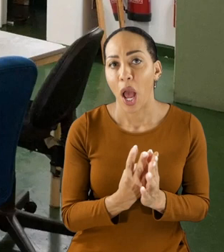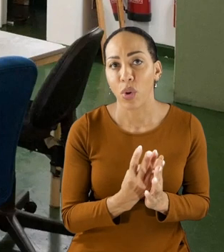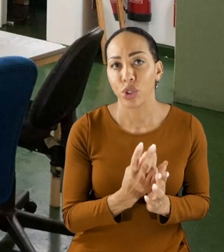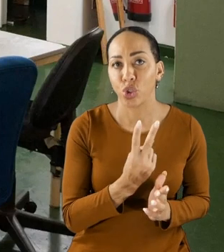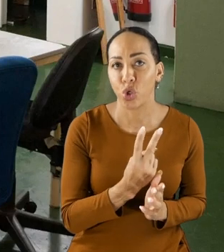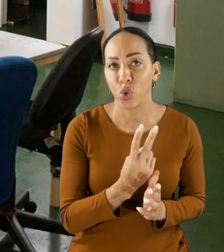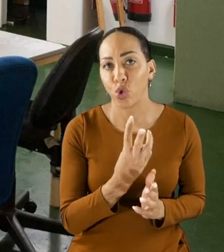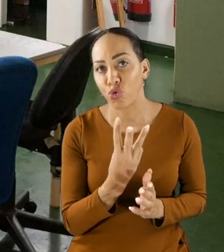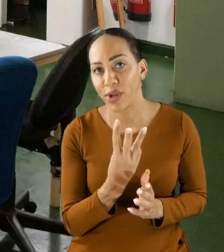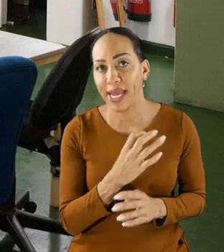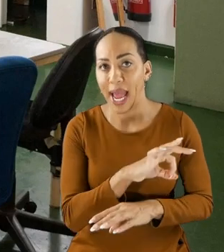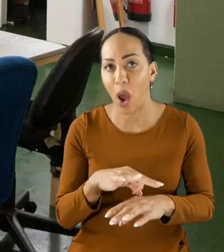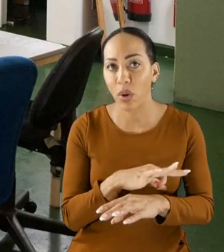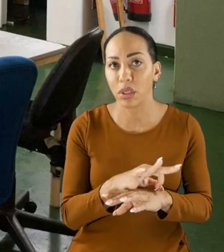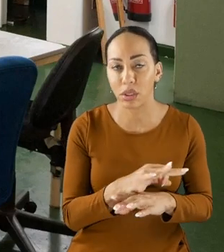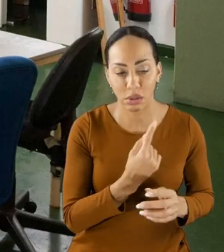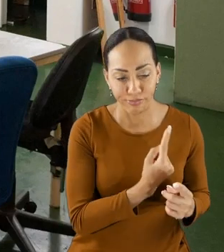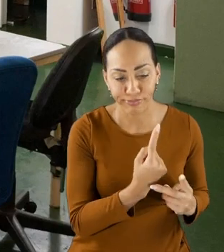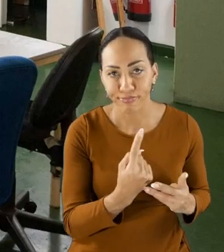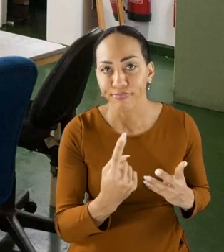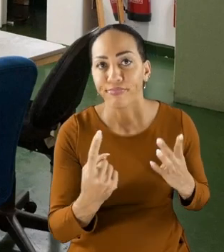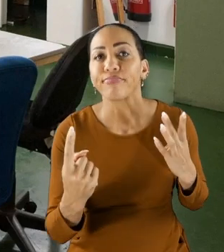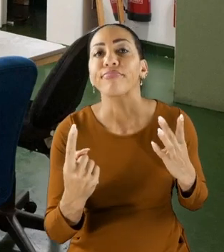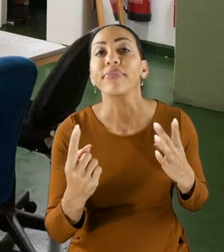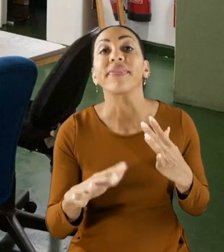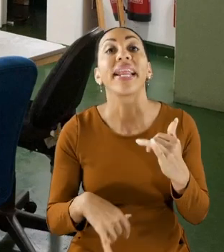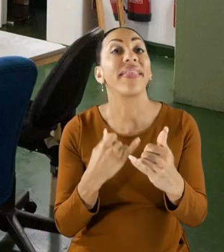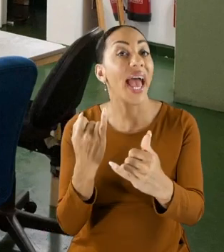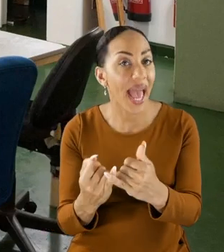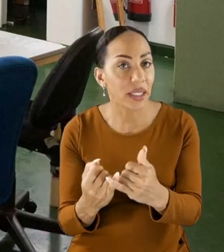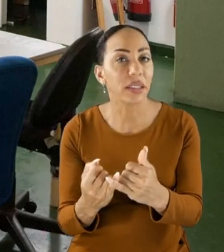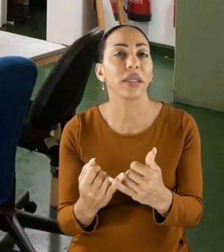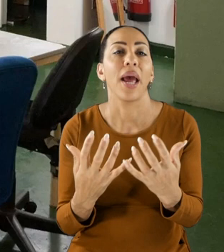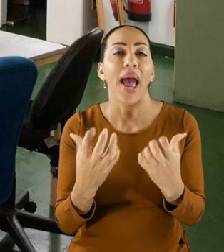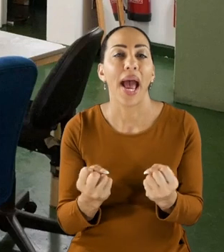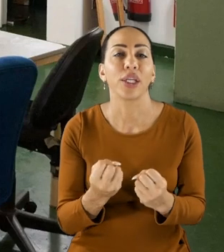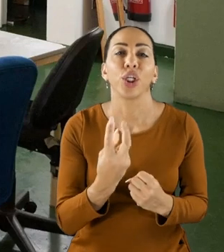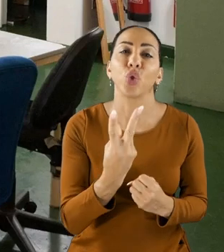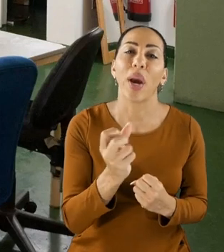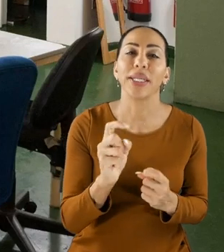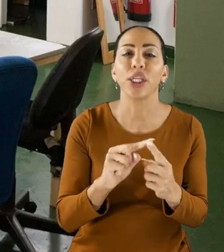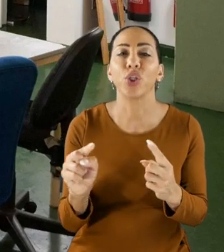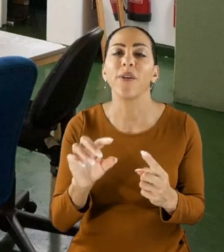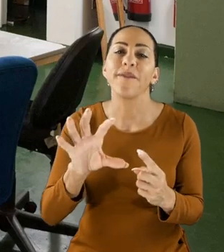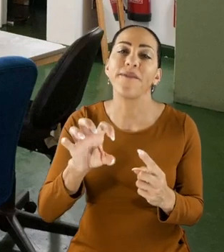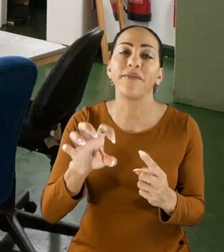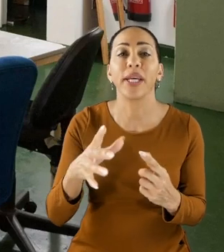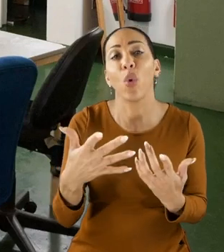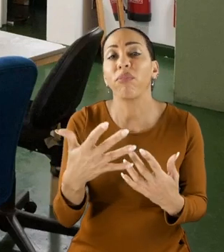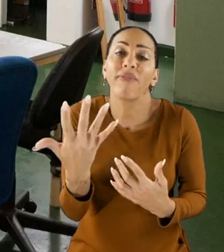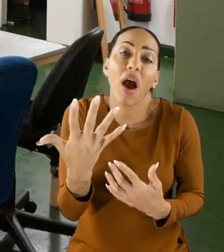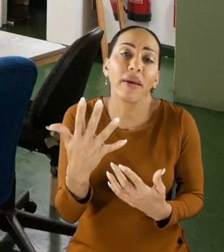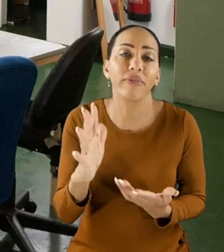Those 10 sessions lasted about 3 hours each session, 2 to 3 hours. And then at the end of those 10 sessions, they did a kind of